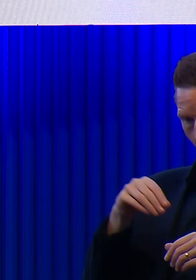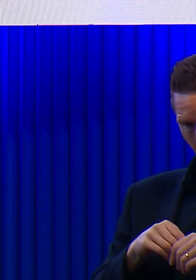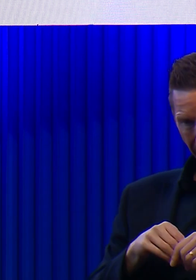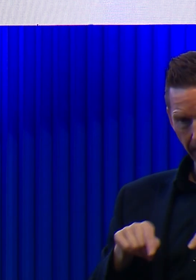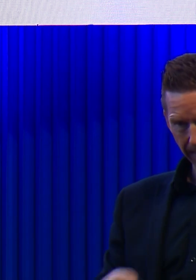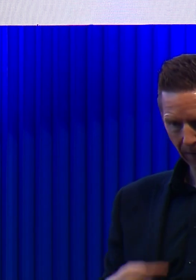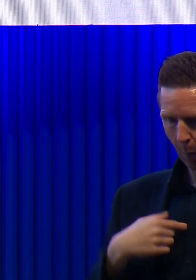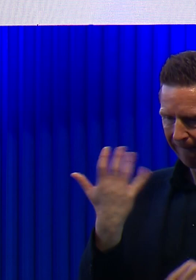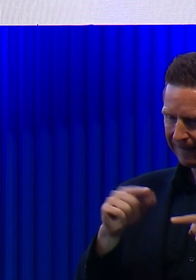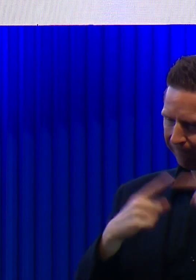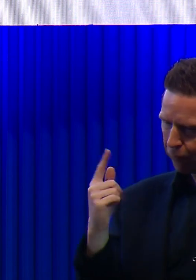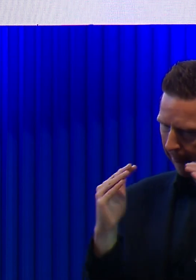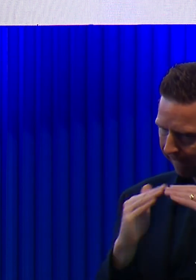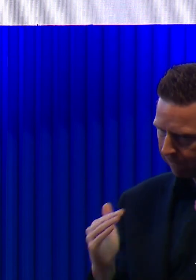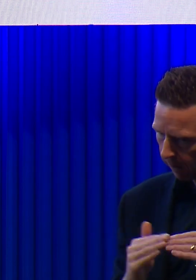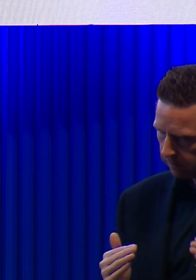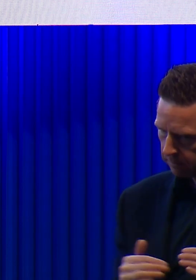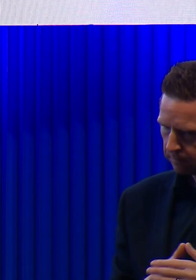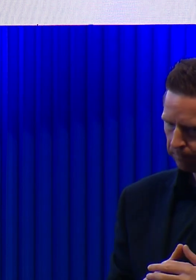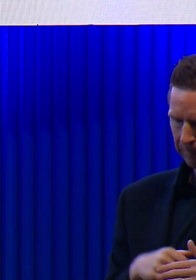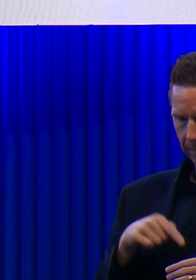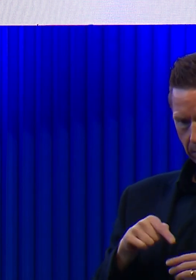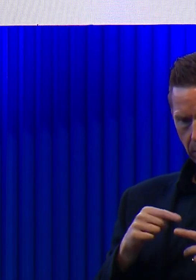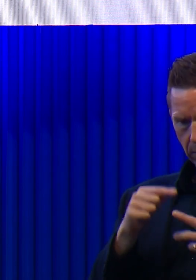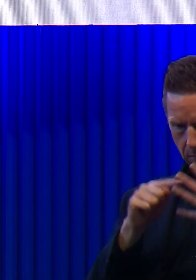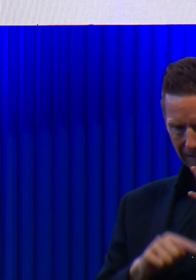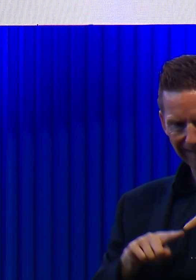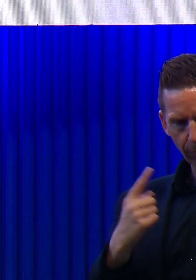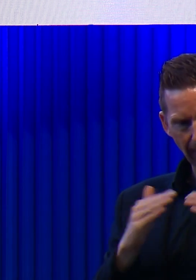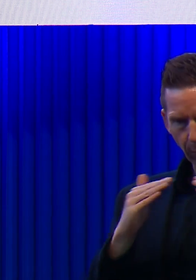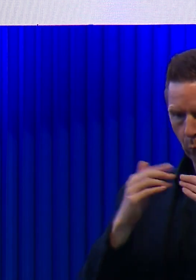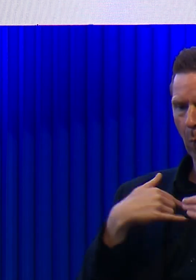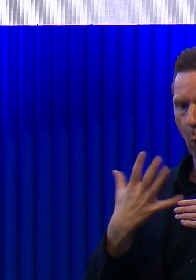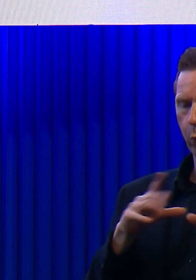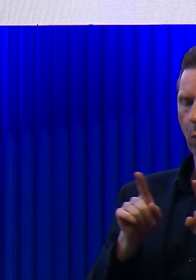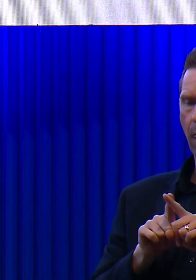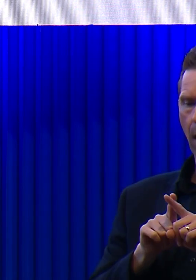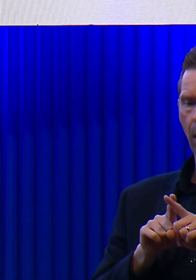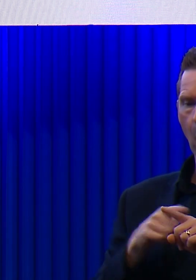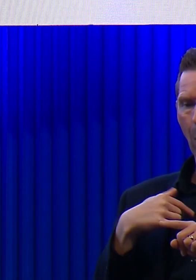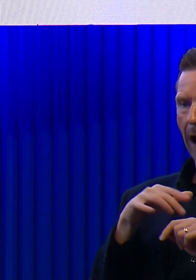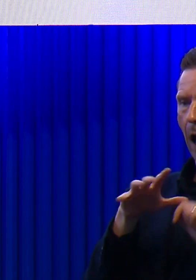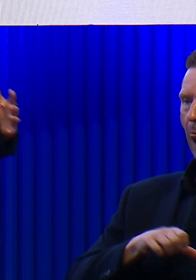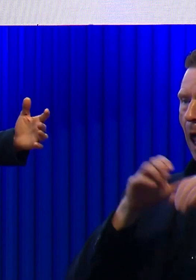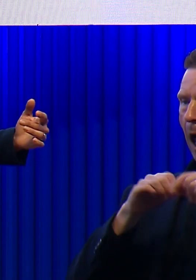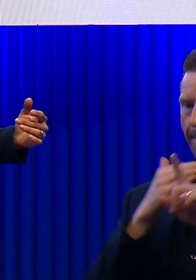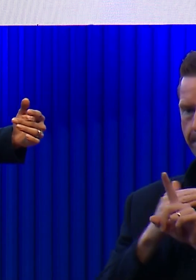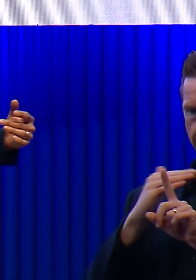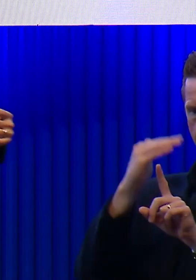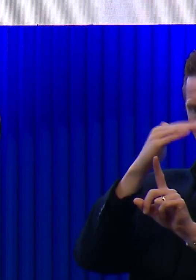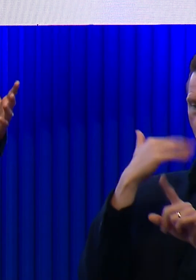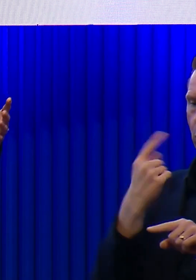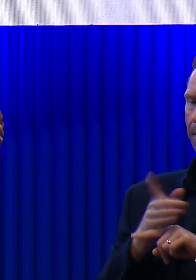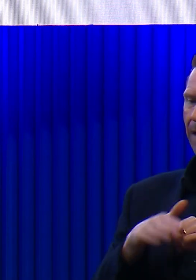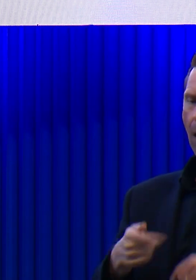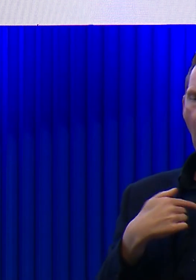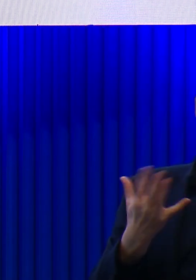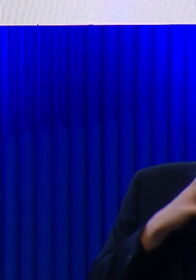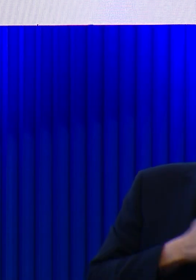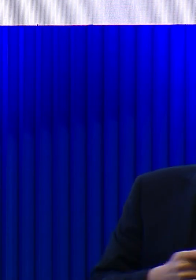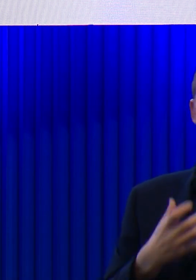we have levels. Those are the levels that we want to climb up when we commonly refer to, I want to get more